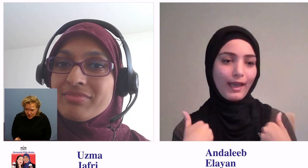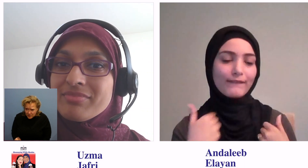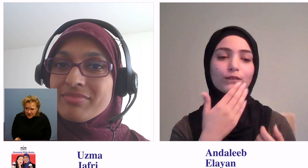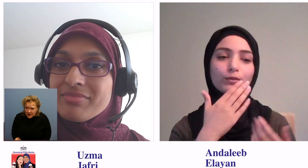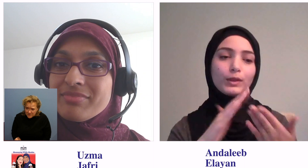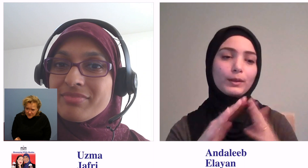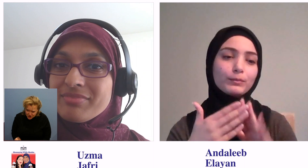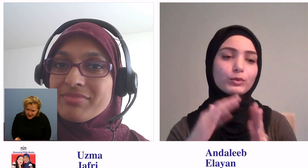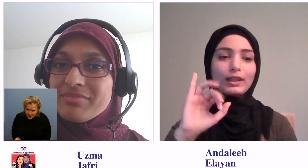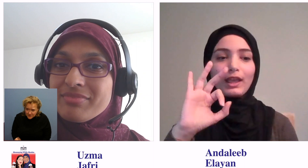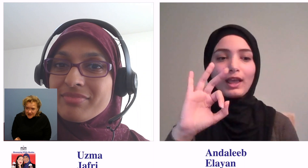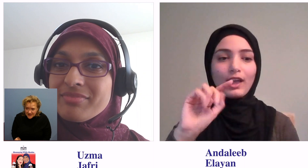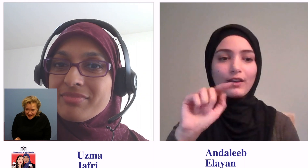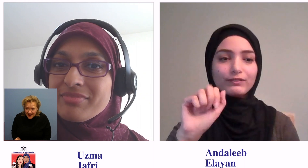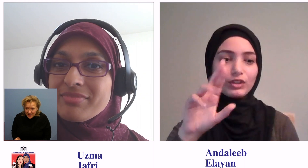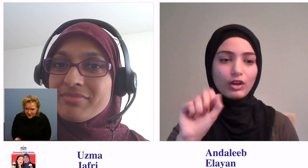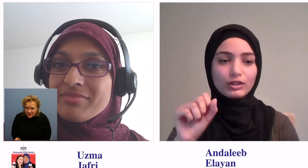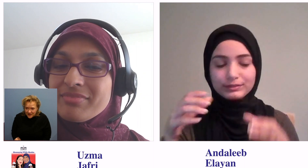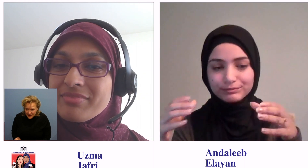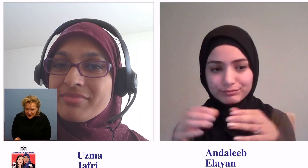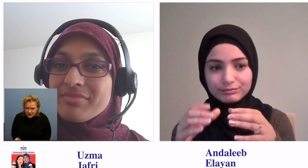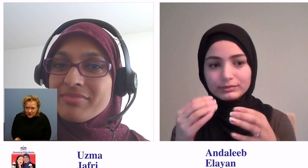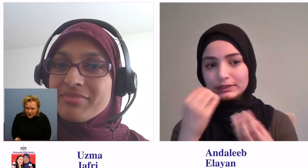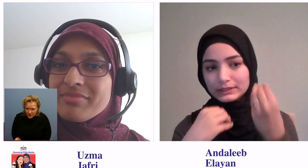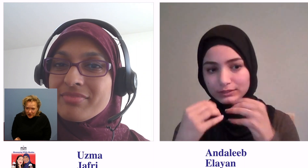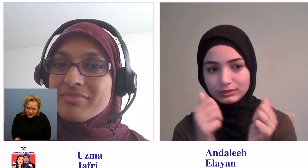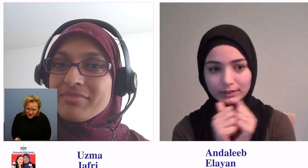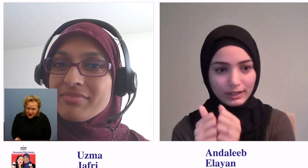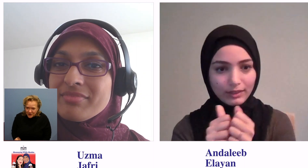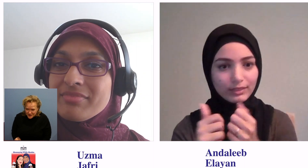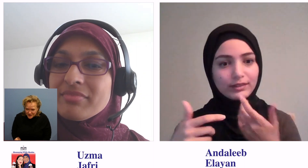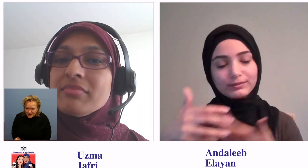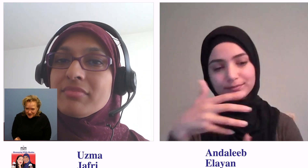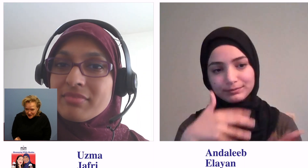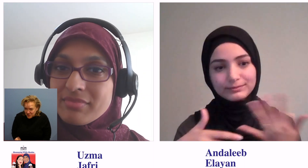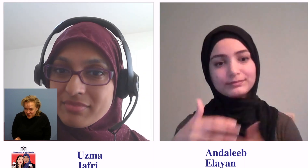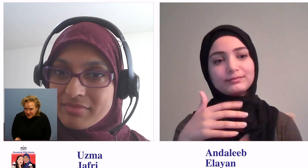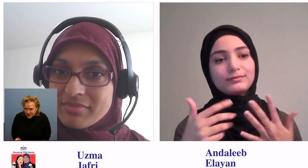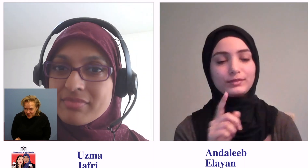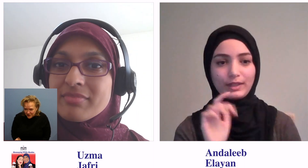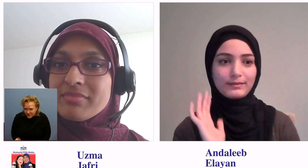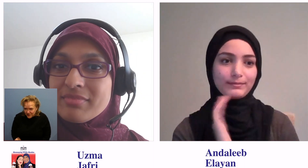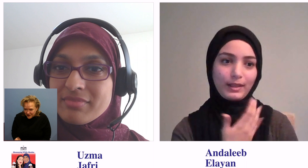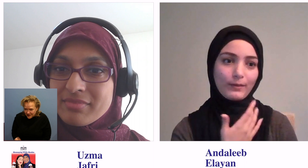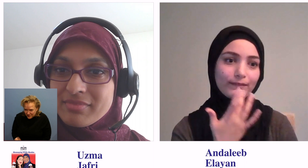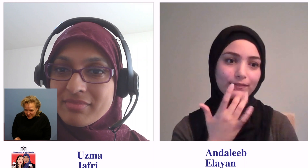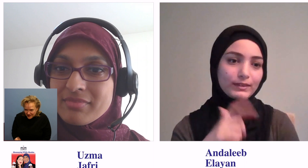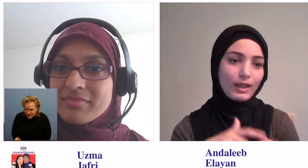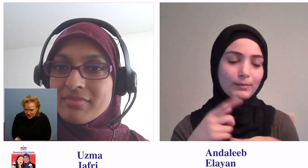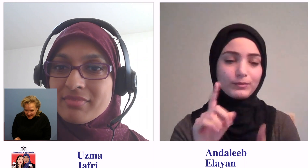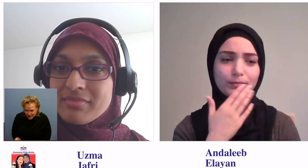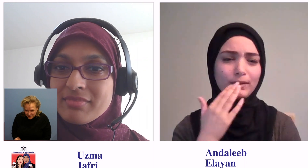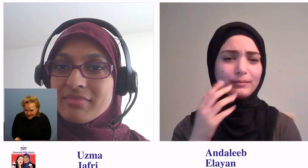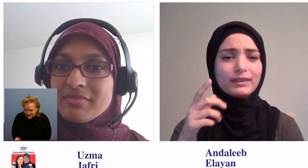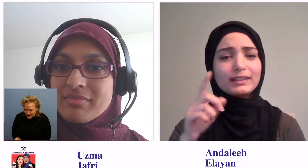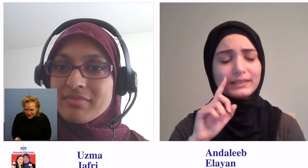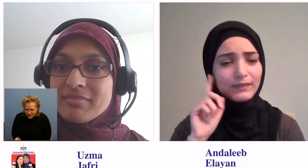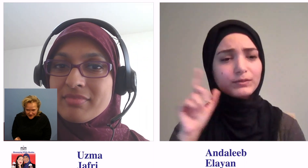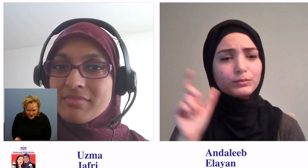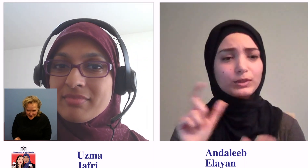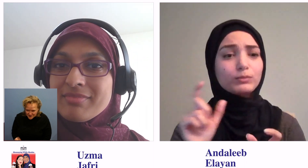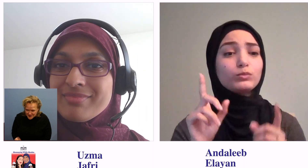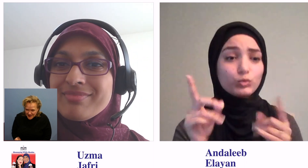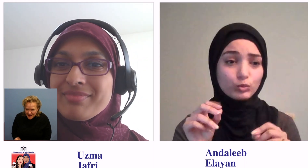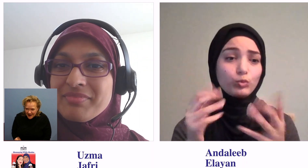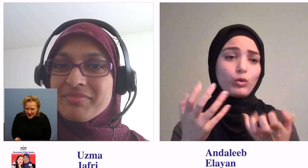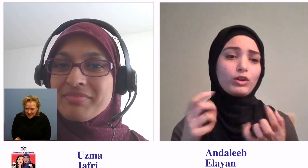And during Ramadan, GDM does have, you know, our iftars, a community iftar within GDM. That is one of our